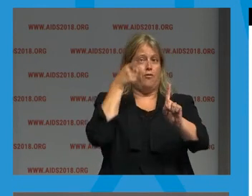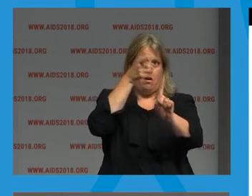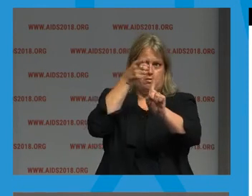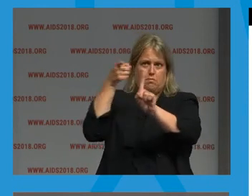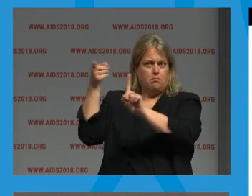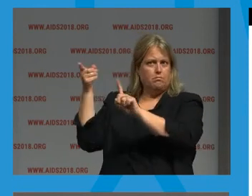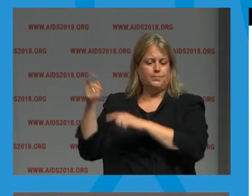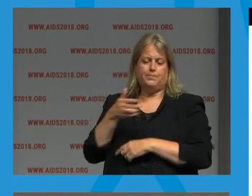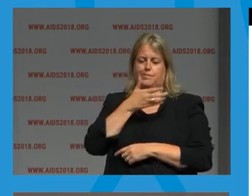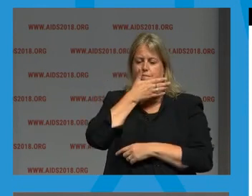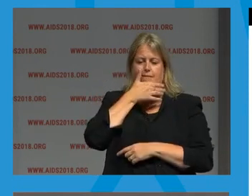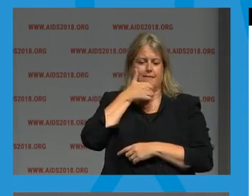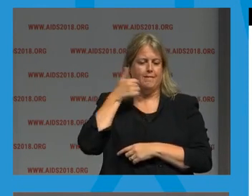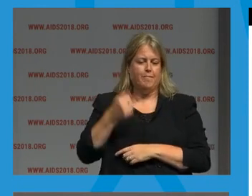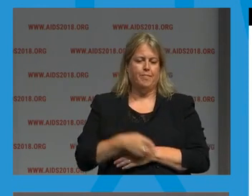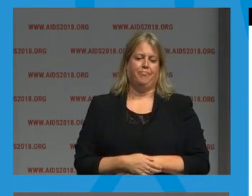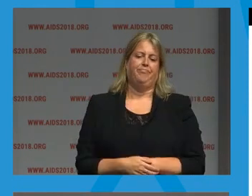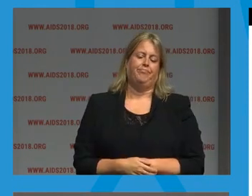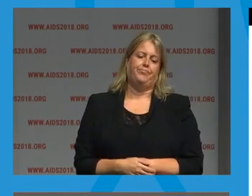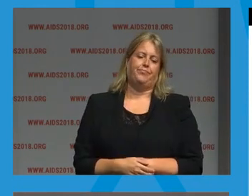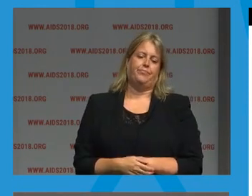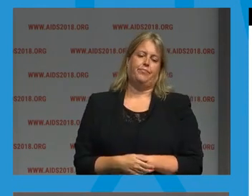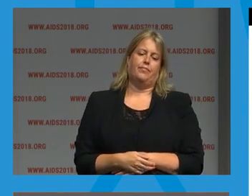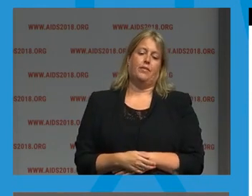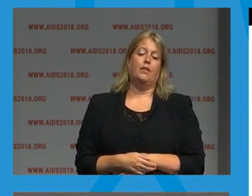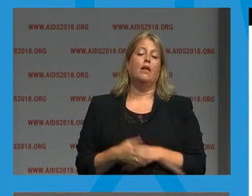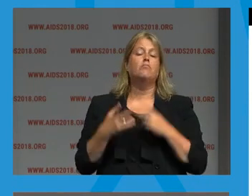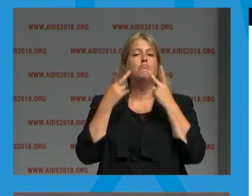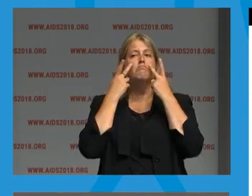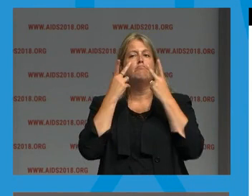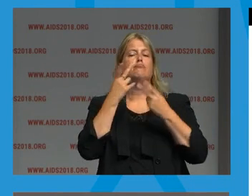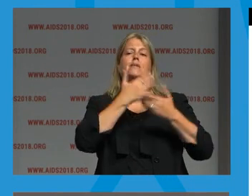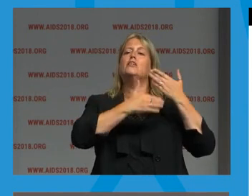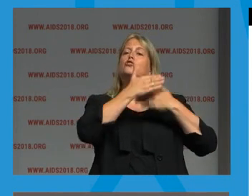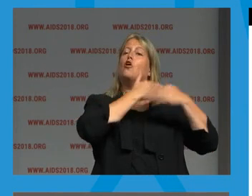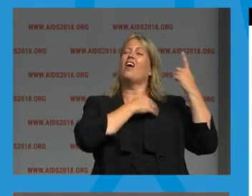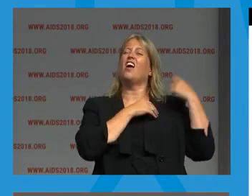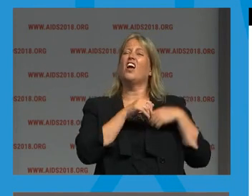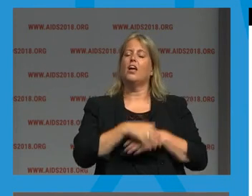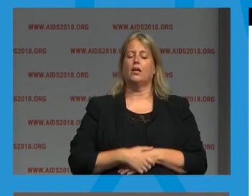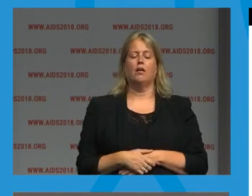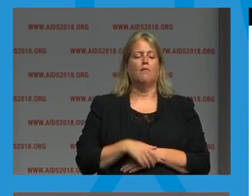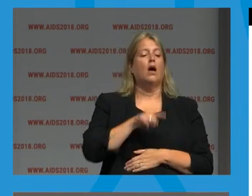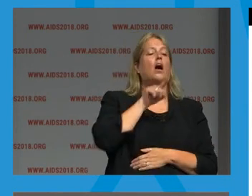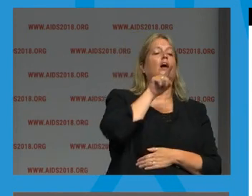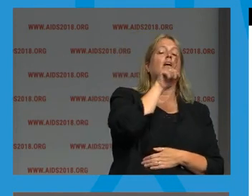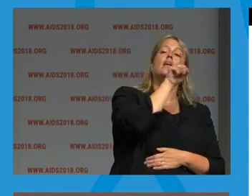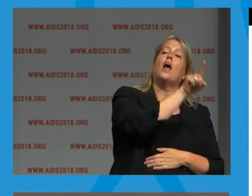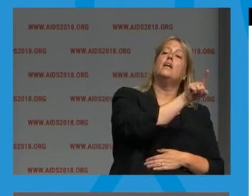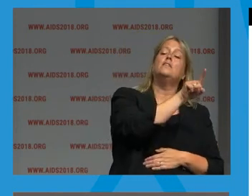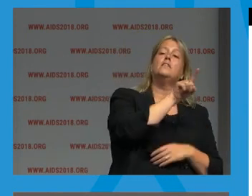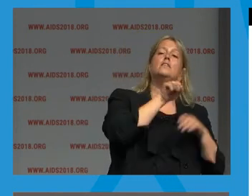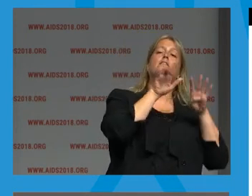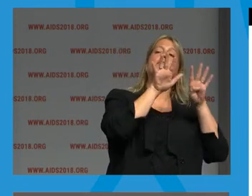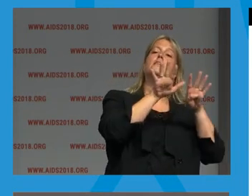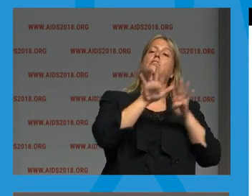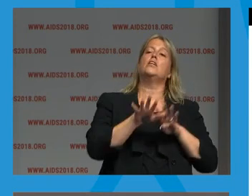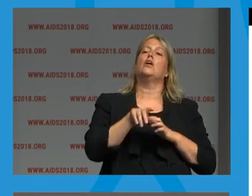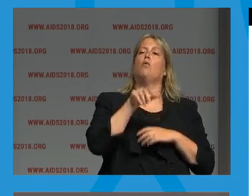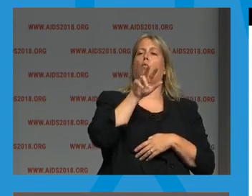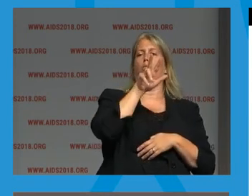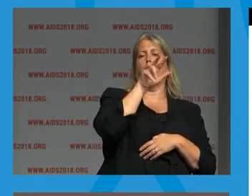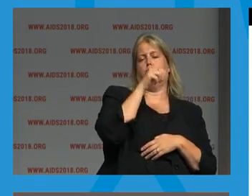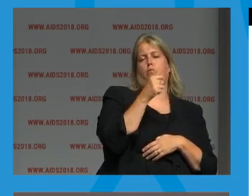the replication cycle. If you look historically, from 1981 to